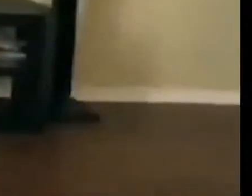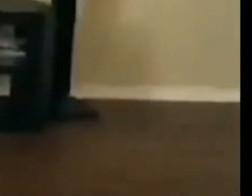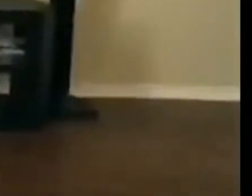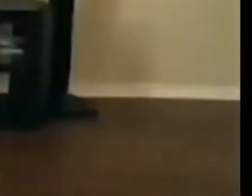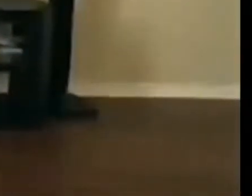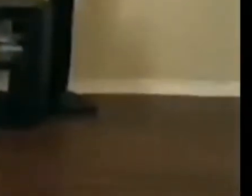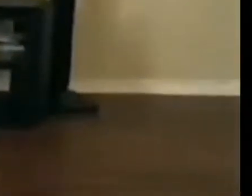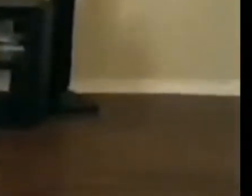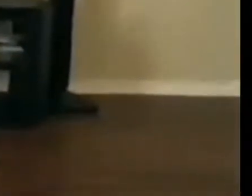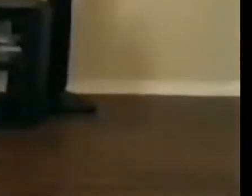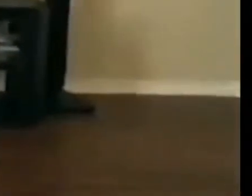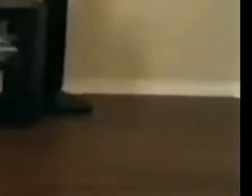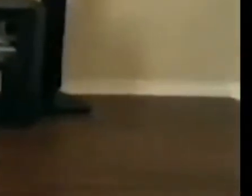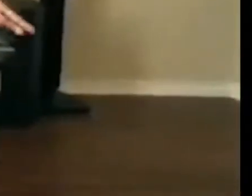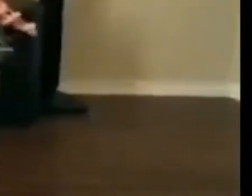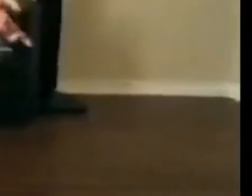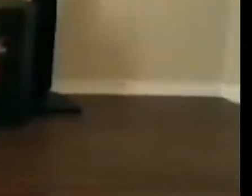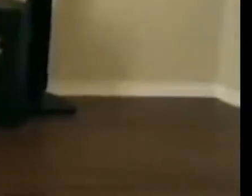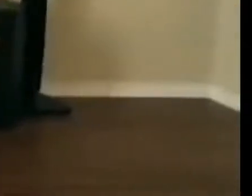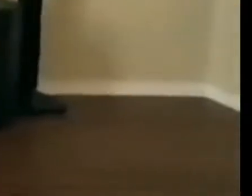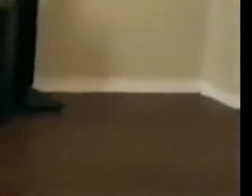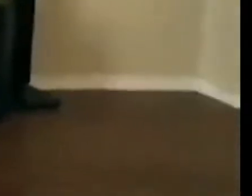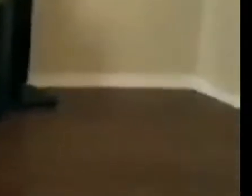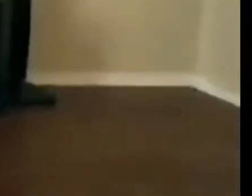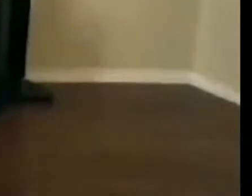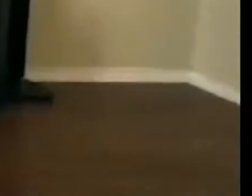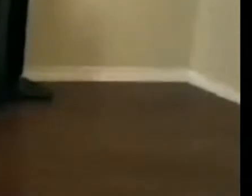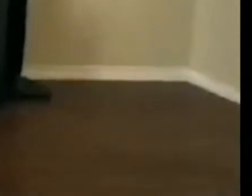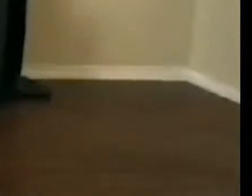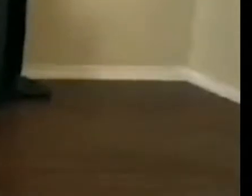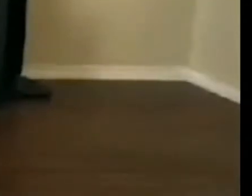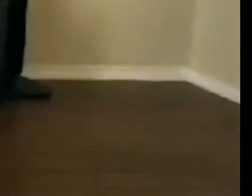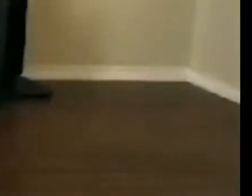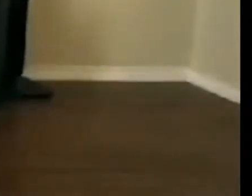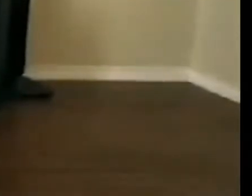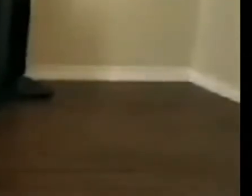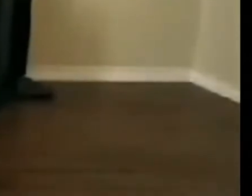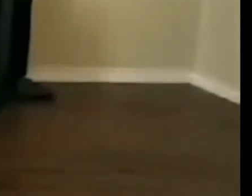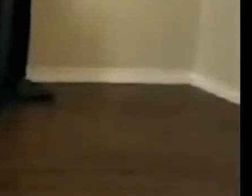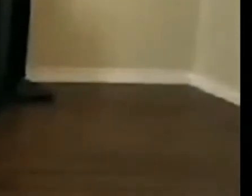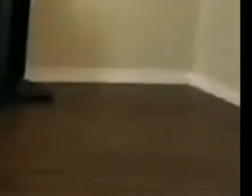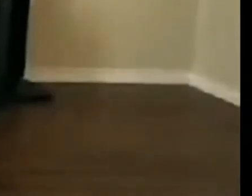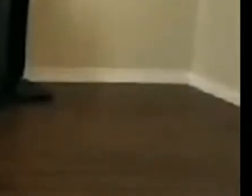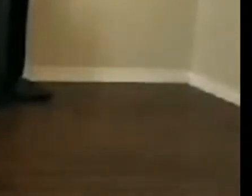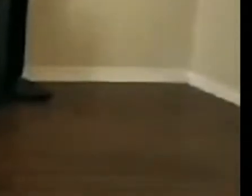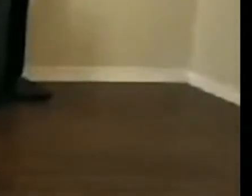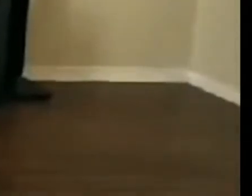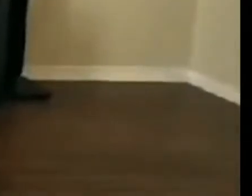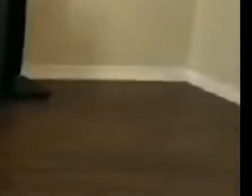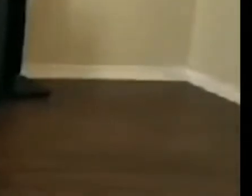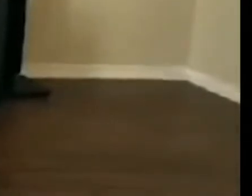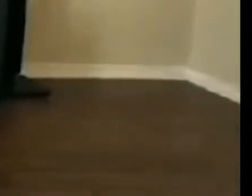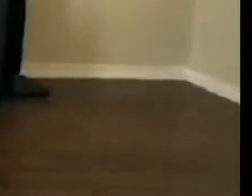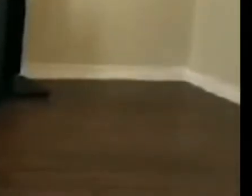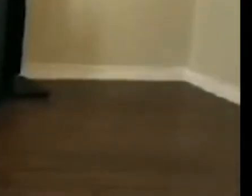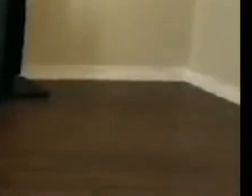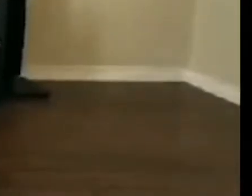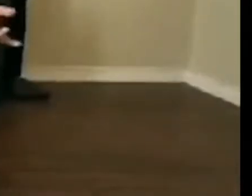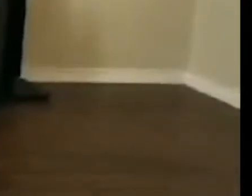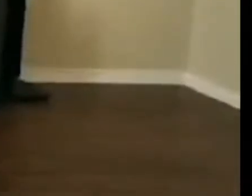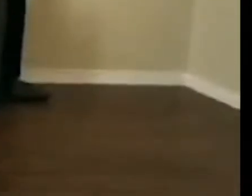low, sweet chariot, I need you to grab onto those chariot reins as you're holding on and riding in that with